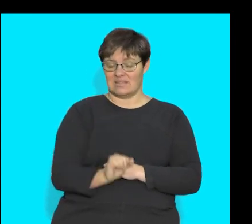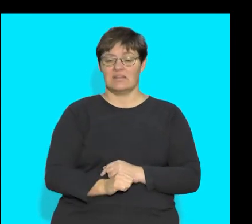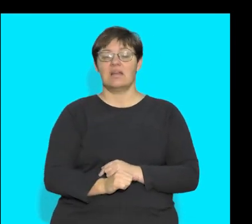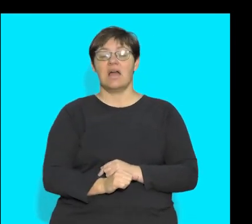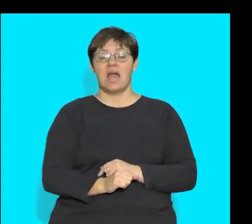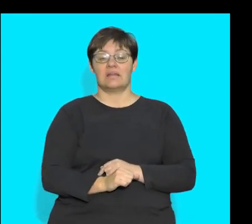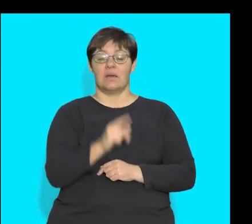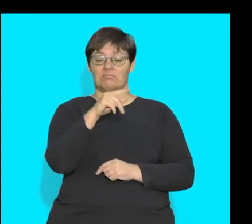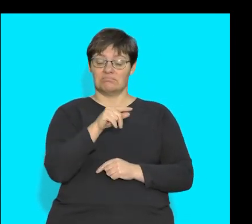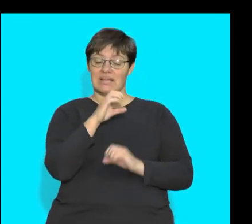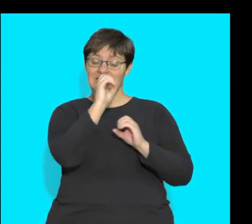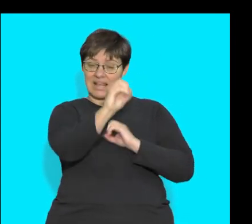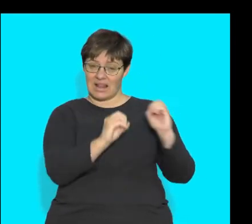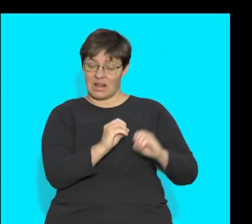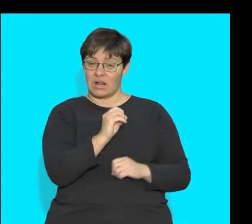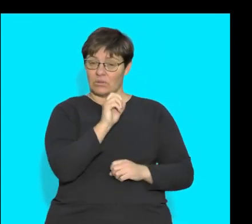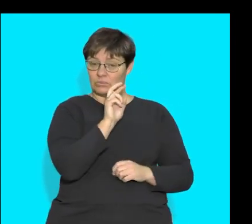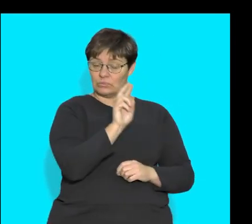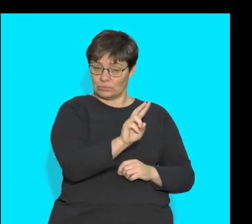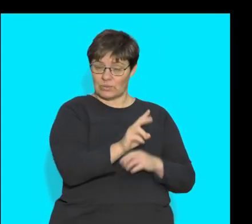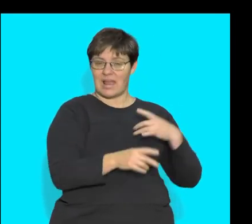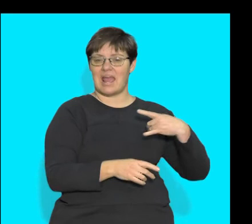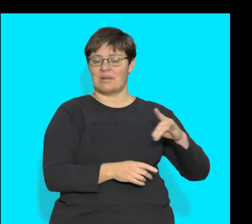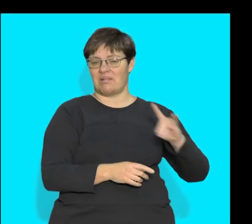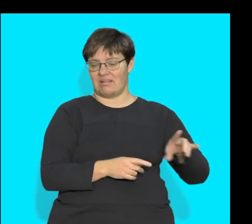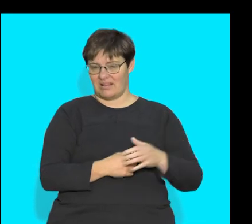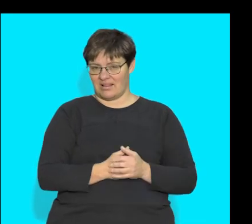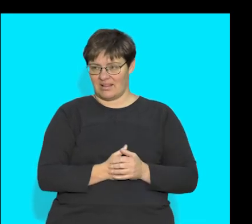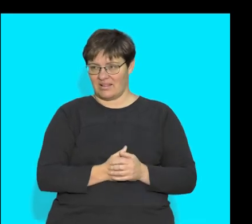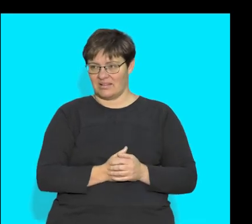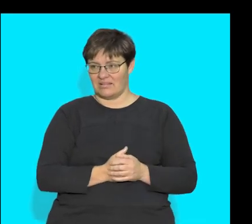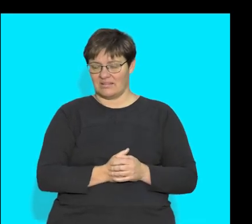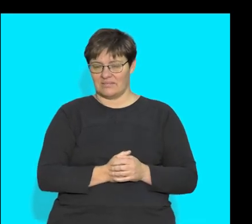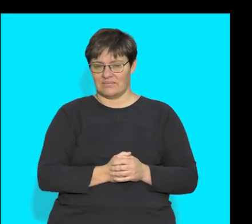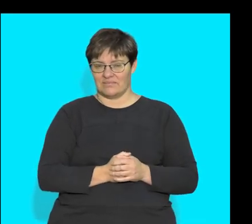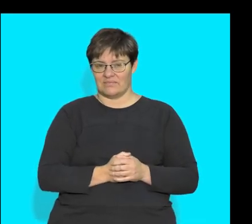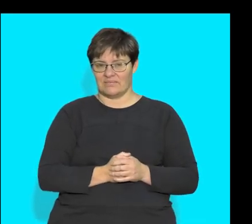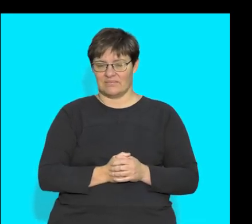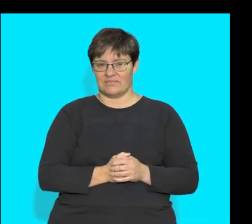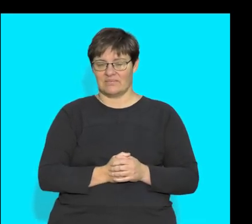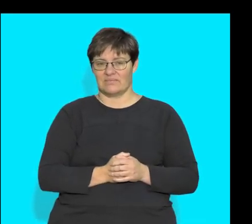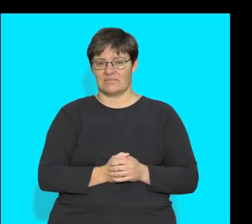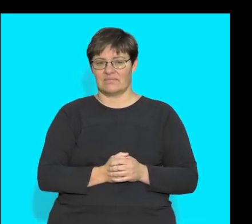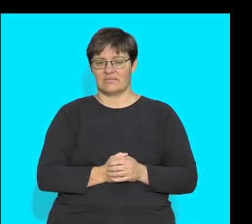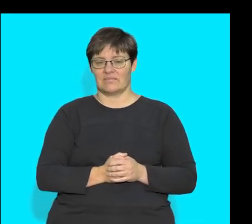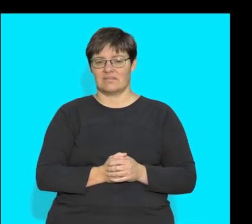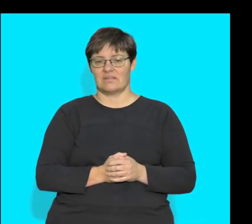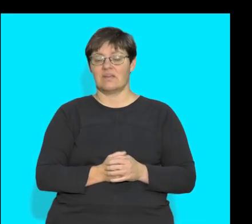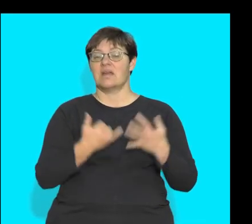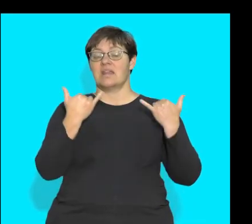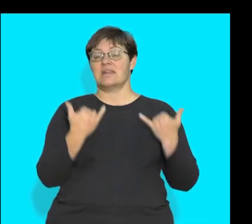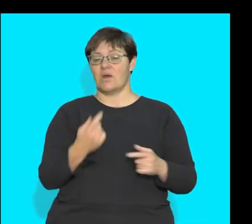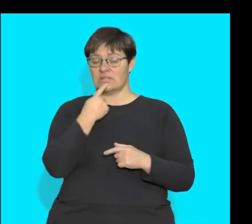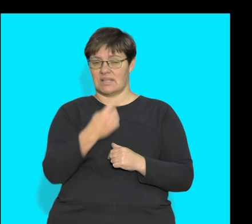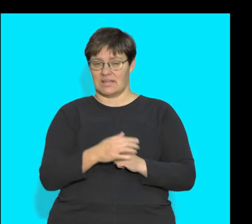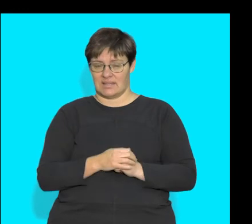right? And plant 2 is an animal. All of a sudden I couldn't spell animal. All right. Now